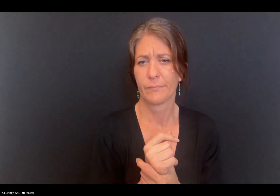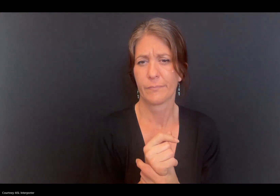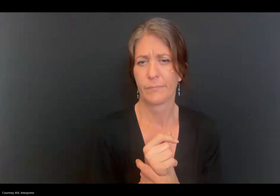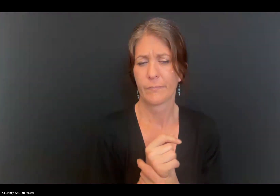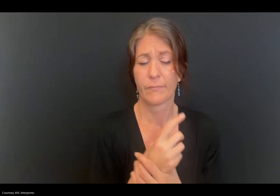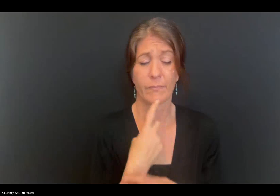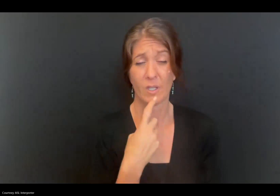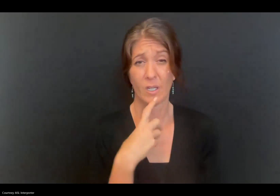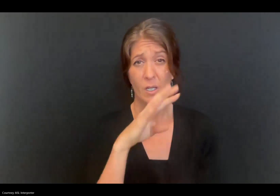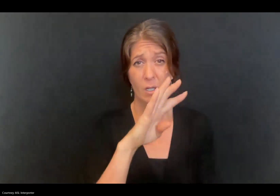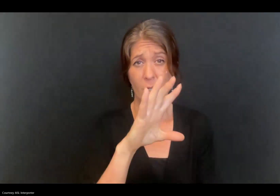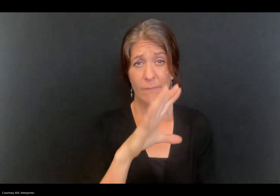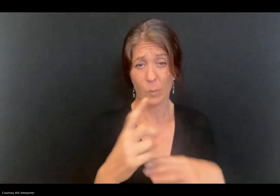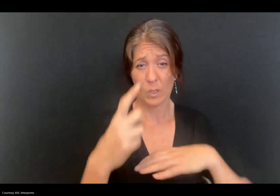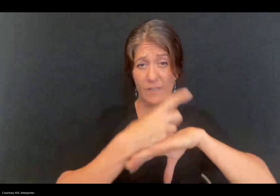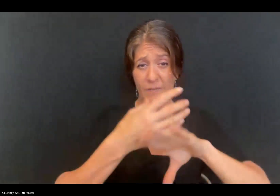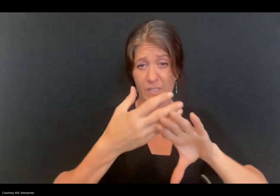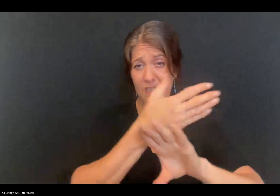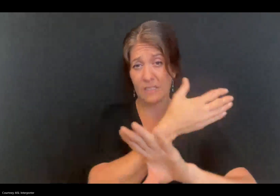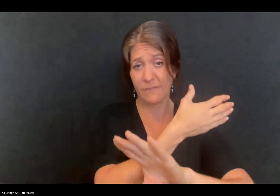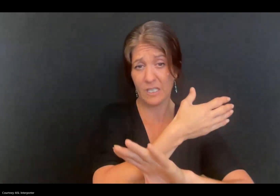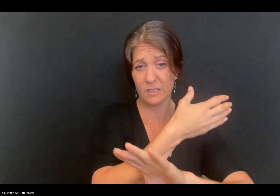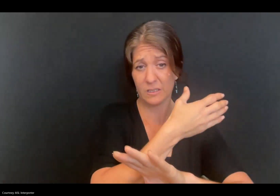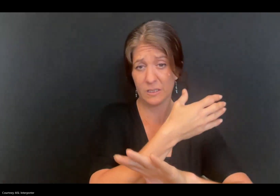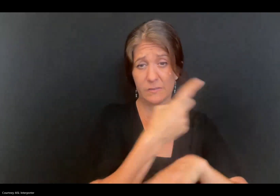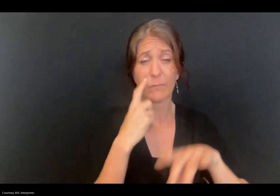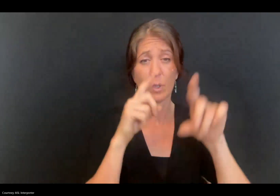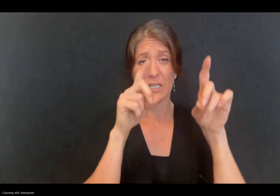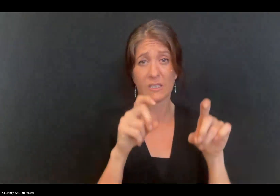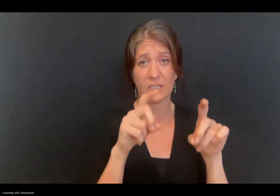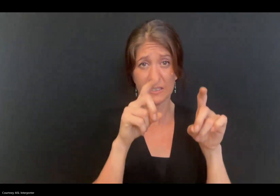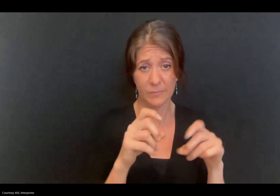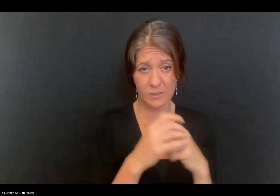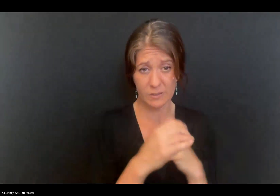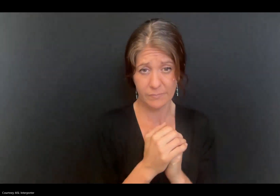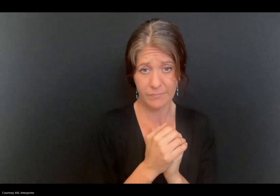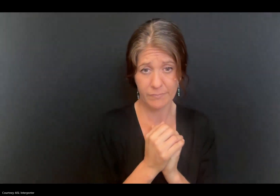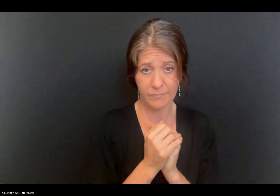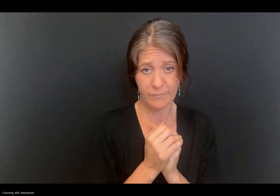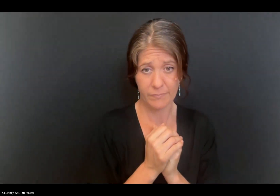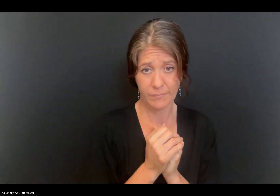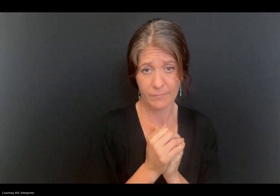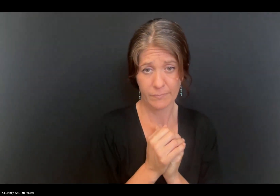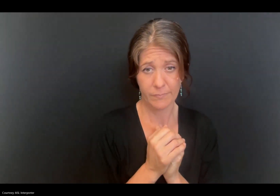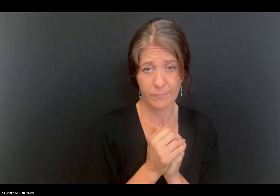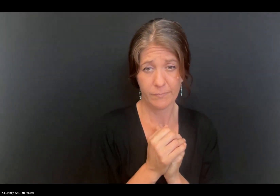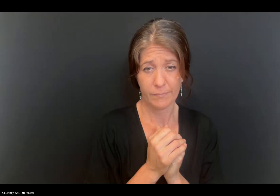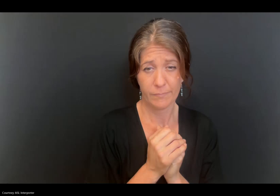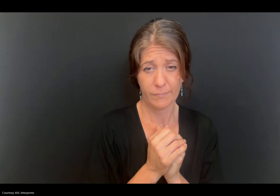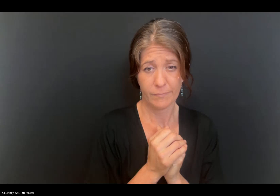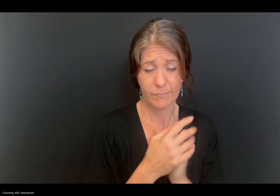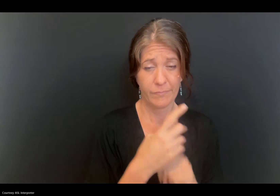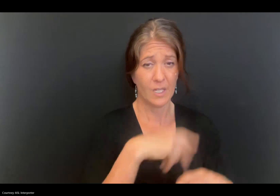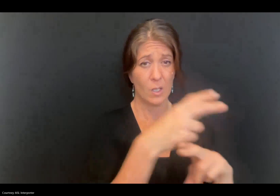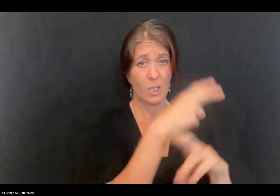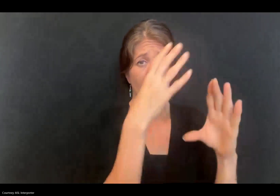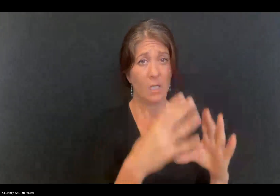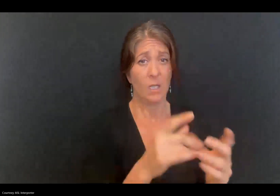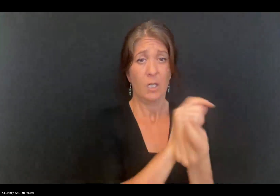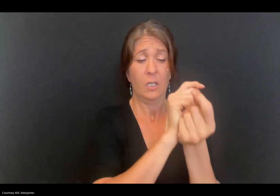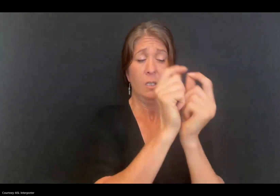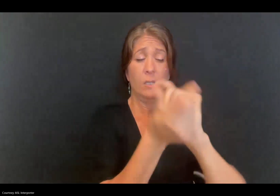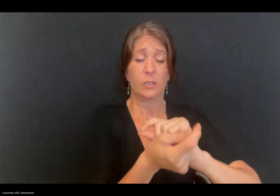days in advance on doing the assessments, and our consumers change phone numbers and addresses a